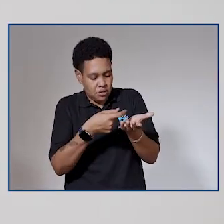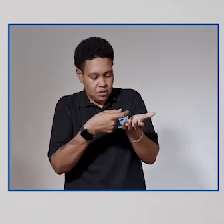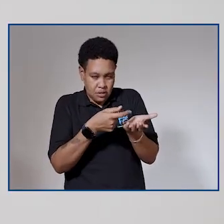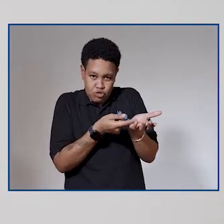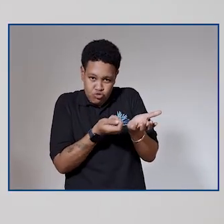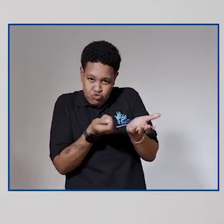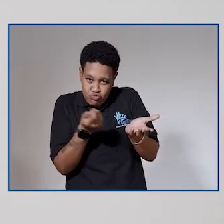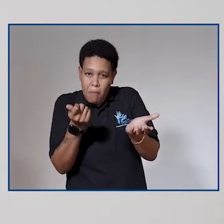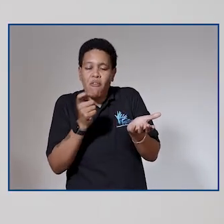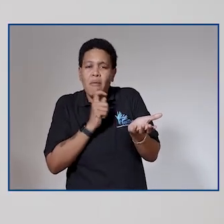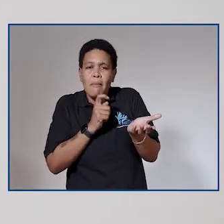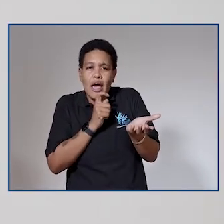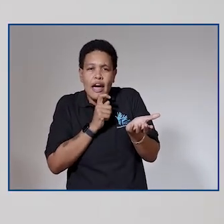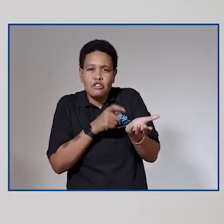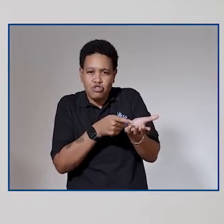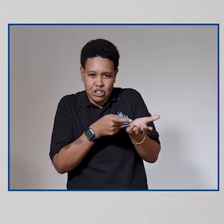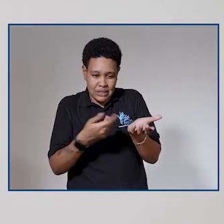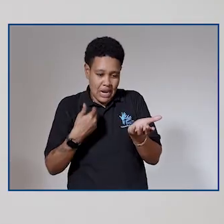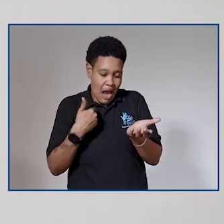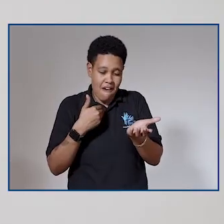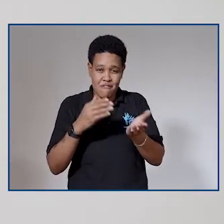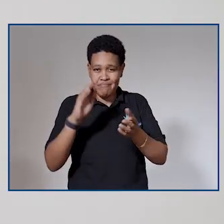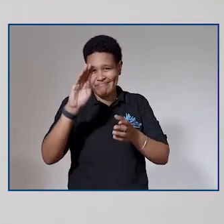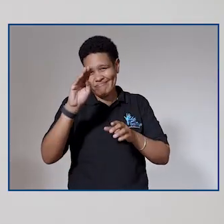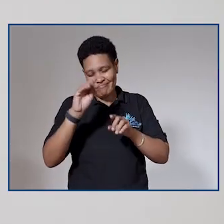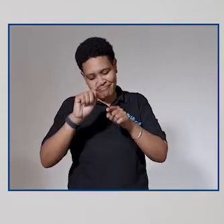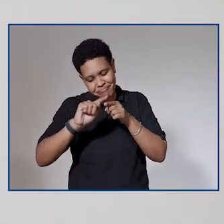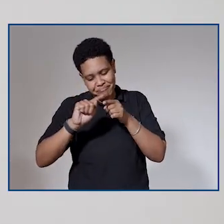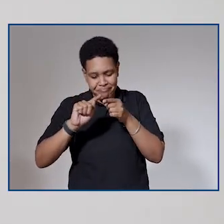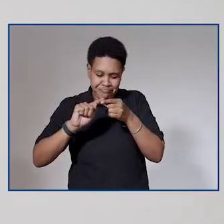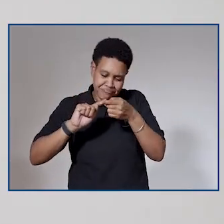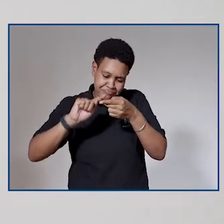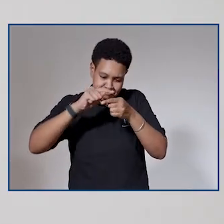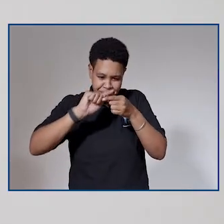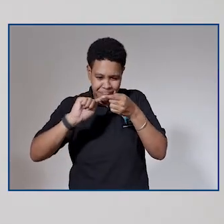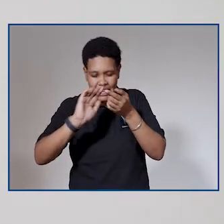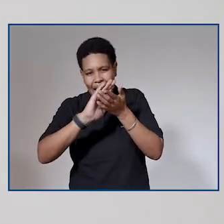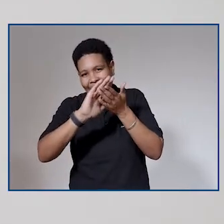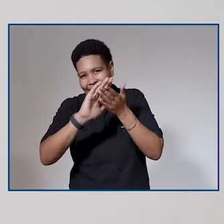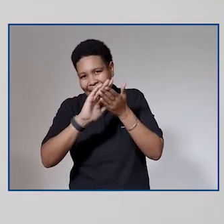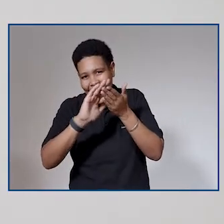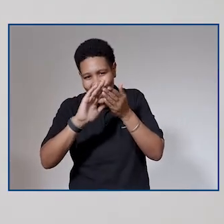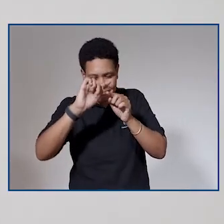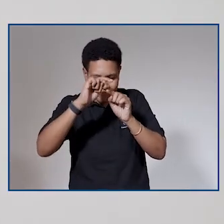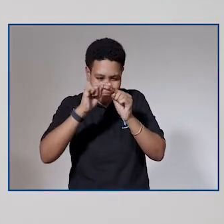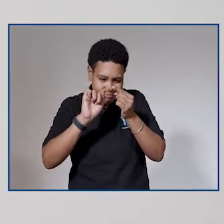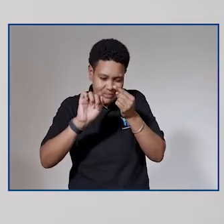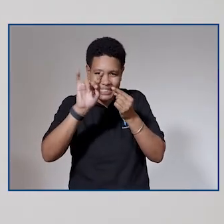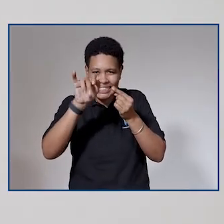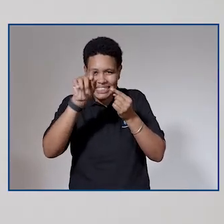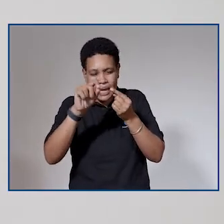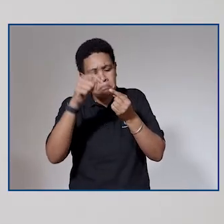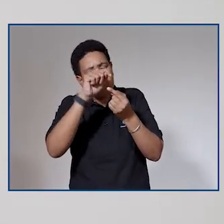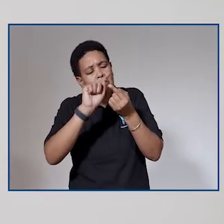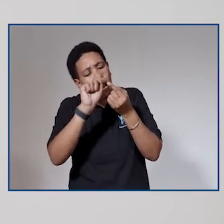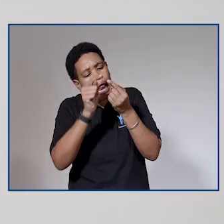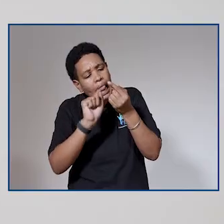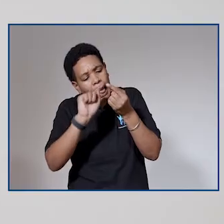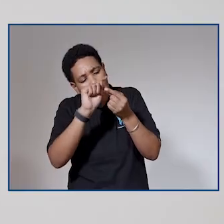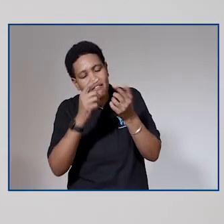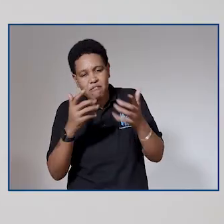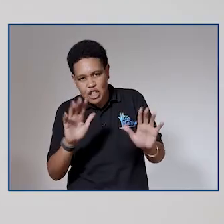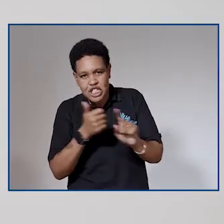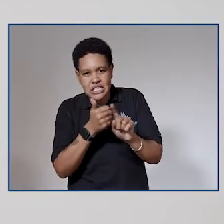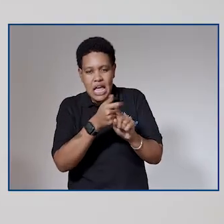battery, you have the brush, you clean around the tips of the hearing aid and you clean by